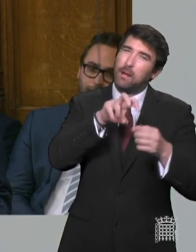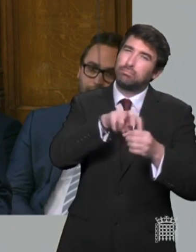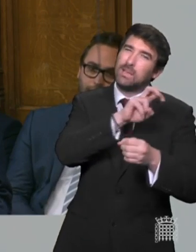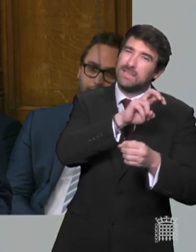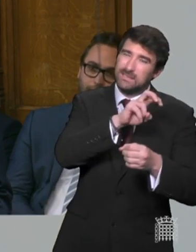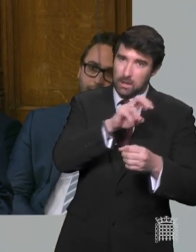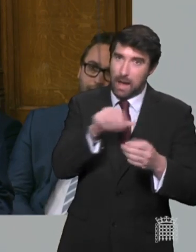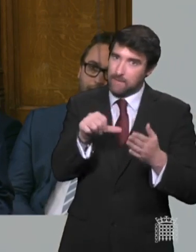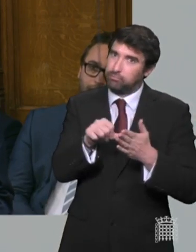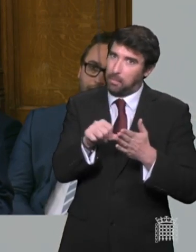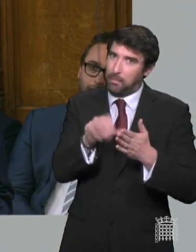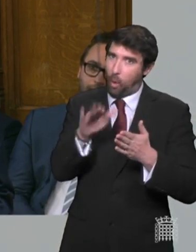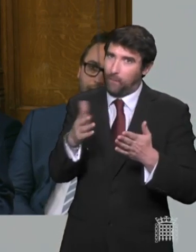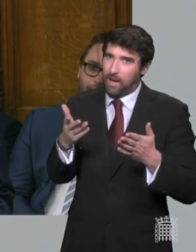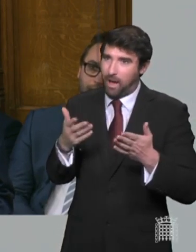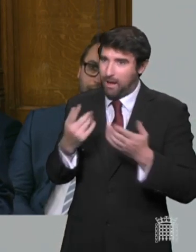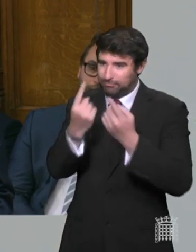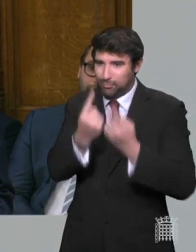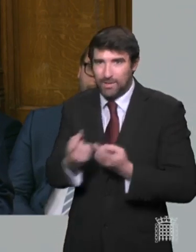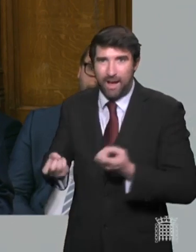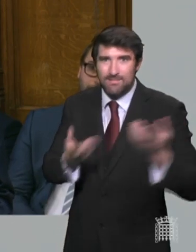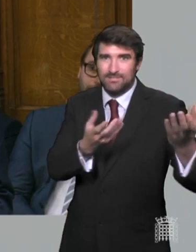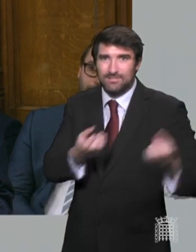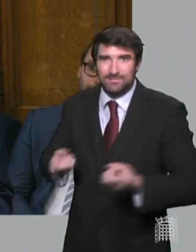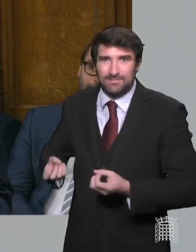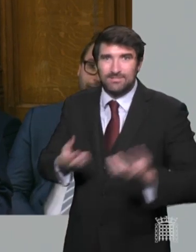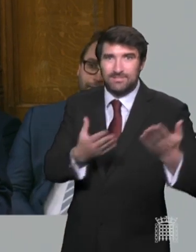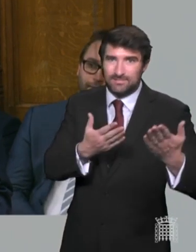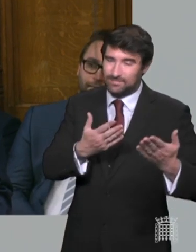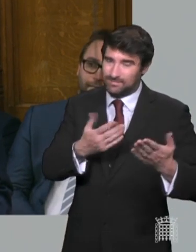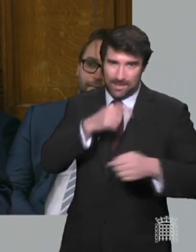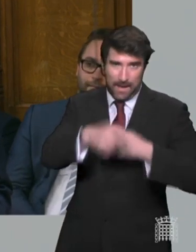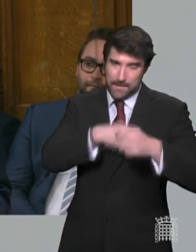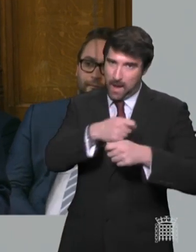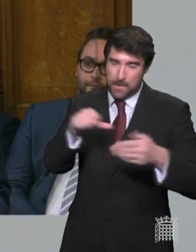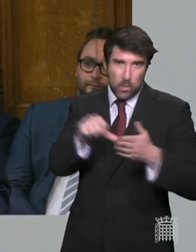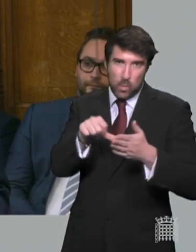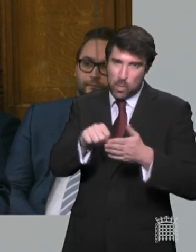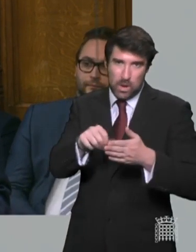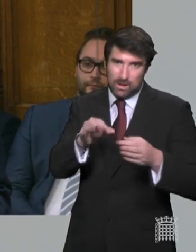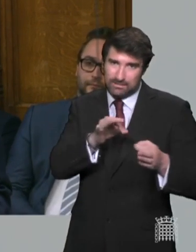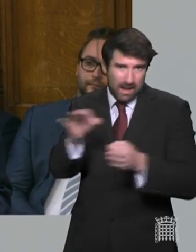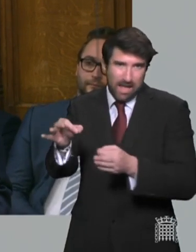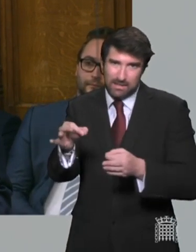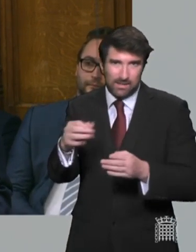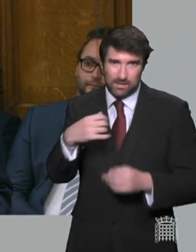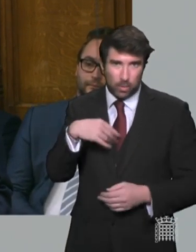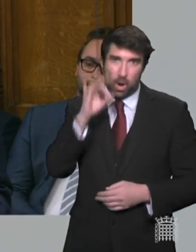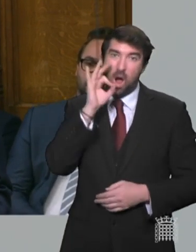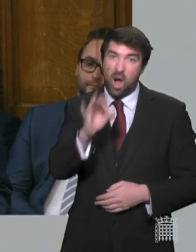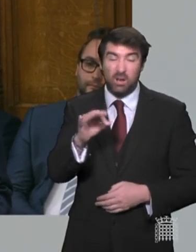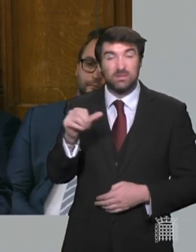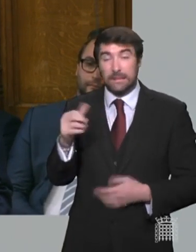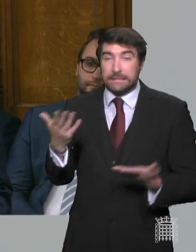Belfast Agreement? And will he confirm that in the continuing negotiations, the government will draw the attention of the EU to